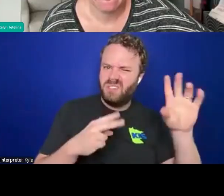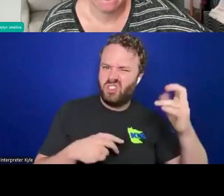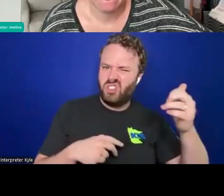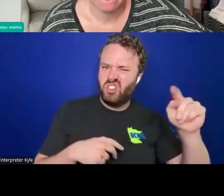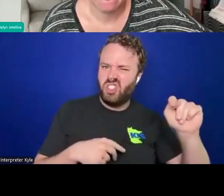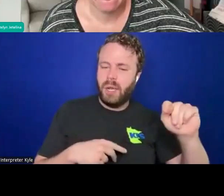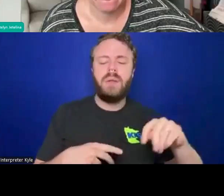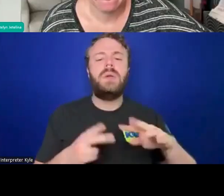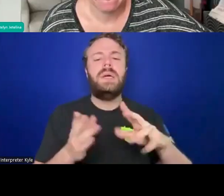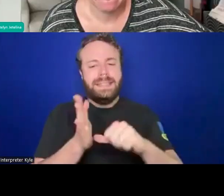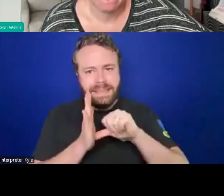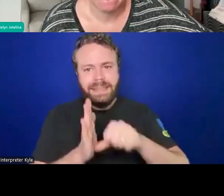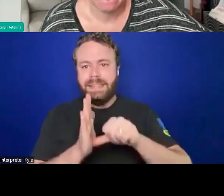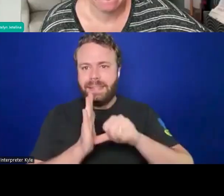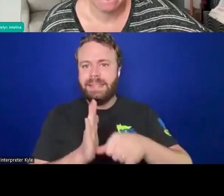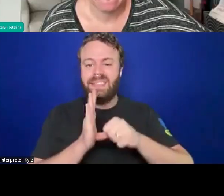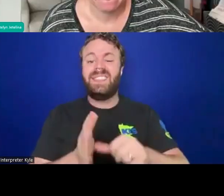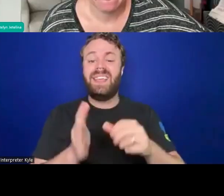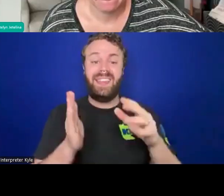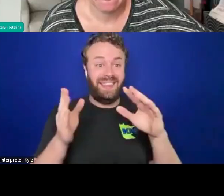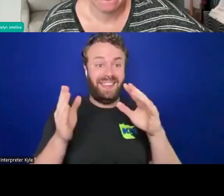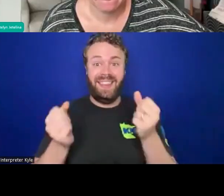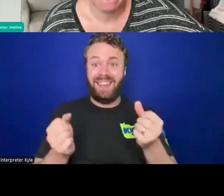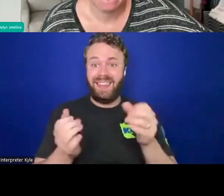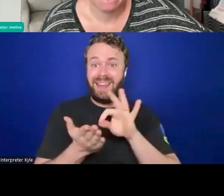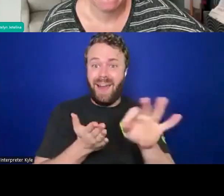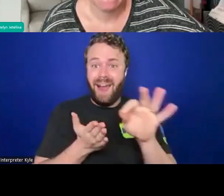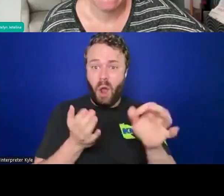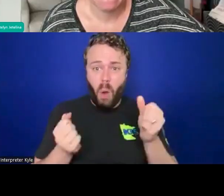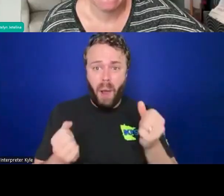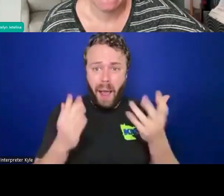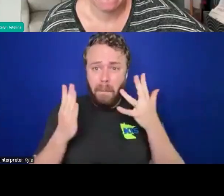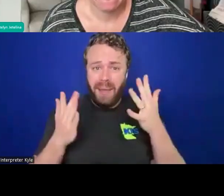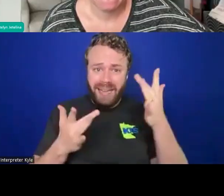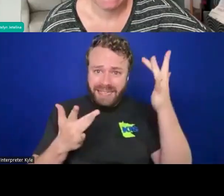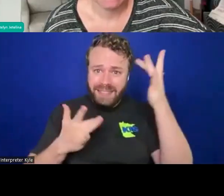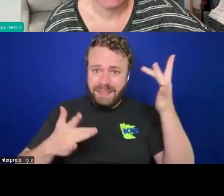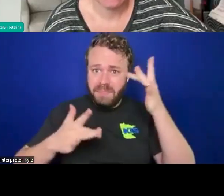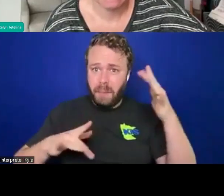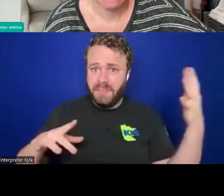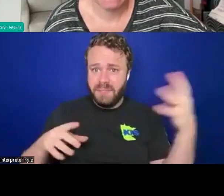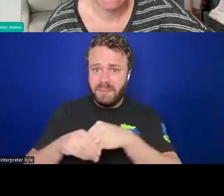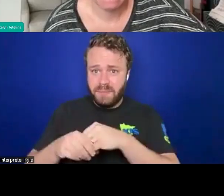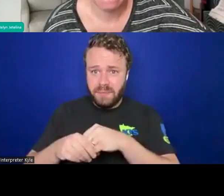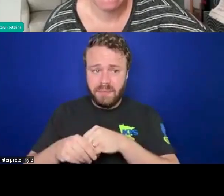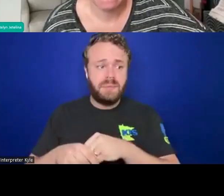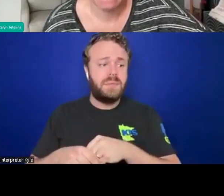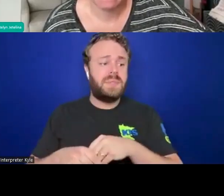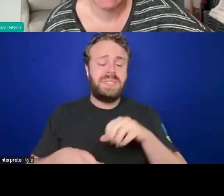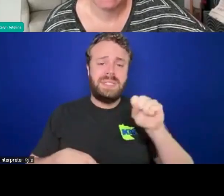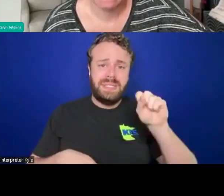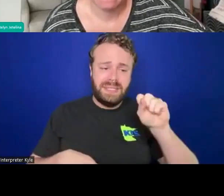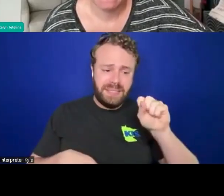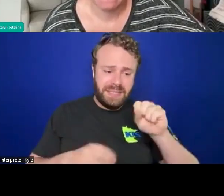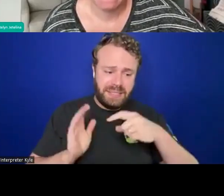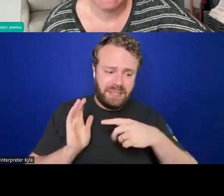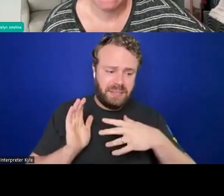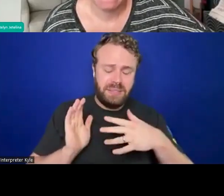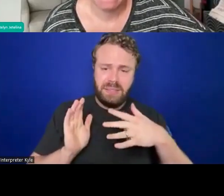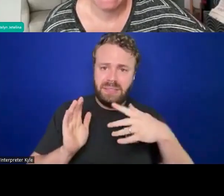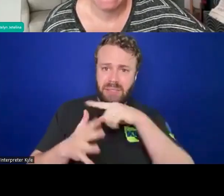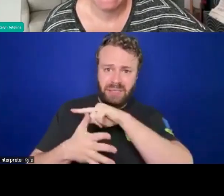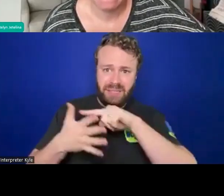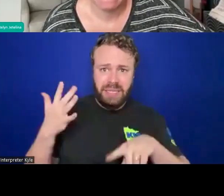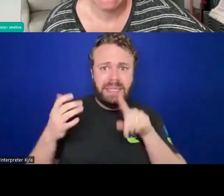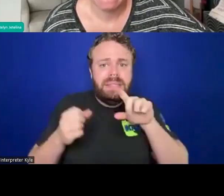again, the number of things on this list and the number of people who qualify with a high risk condition is at least 3 out